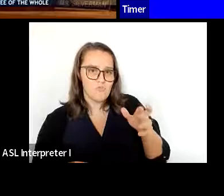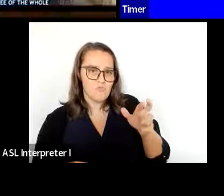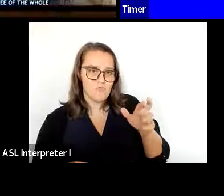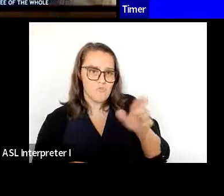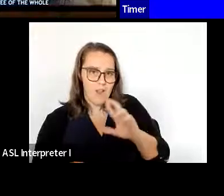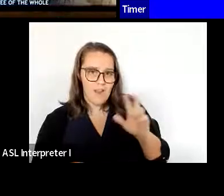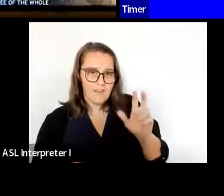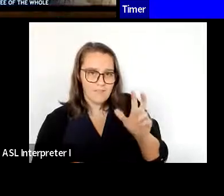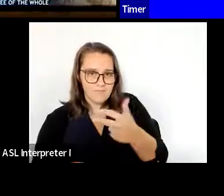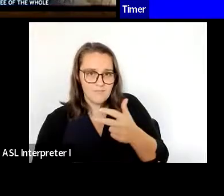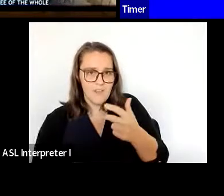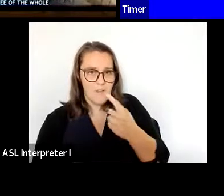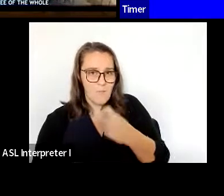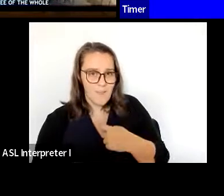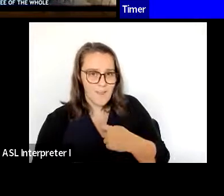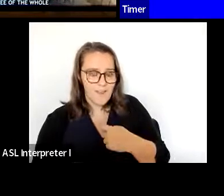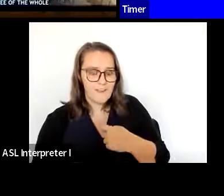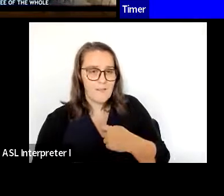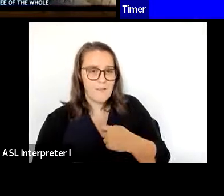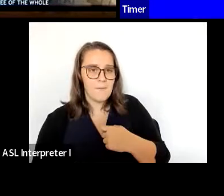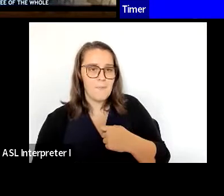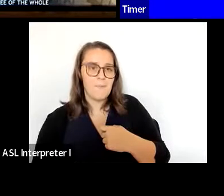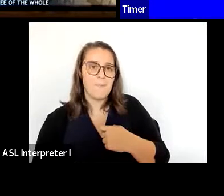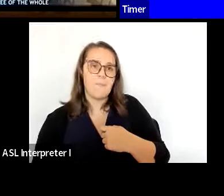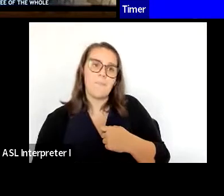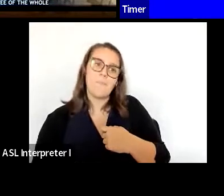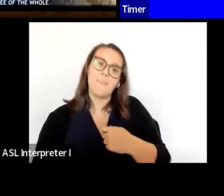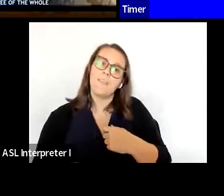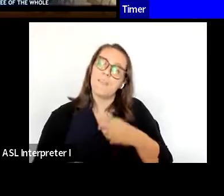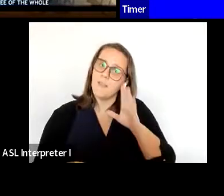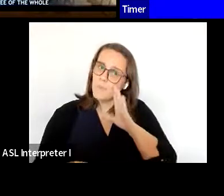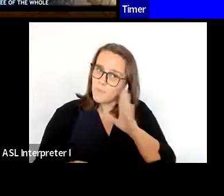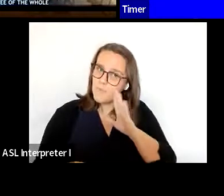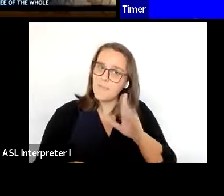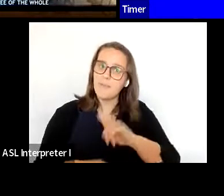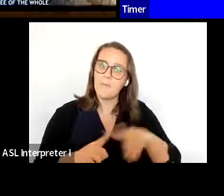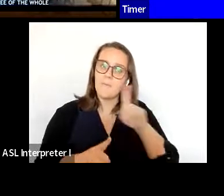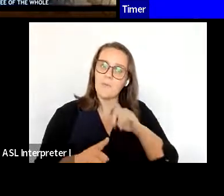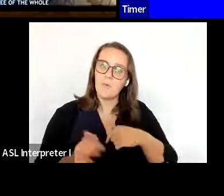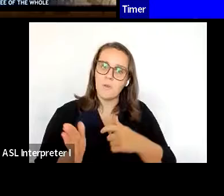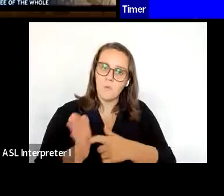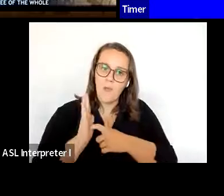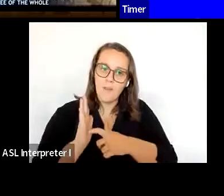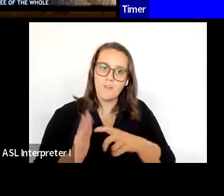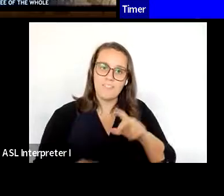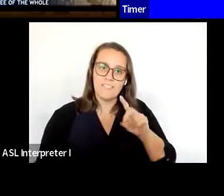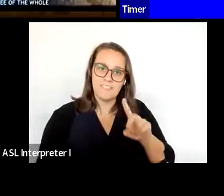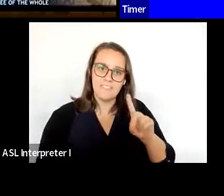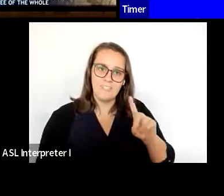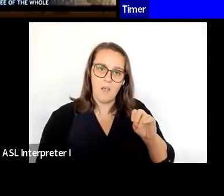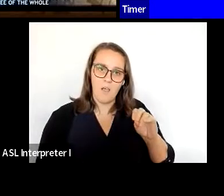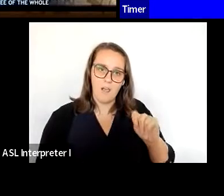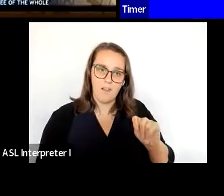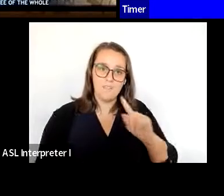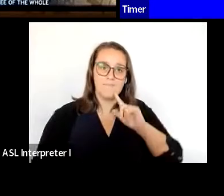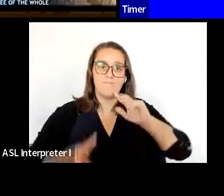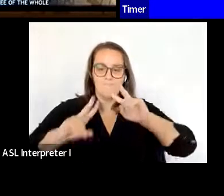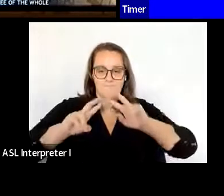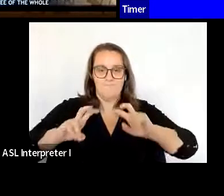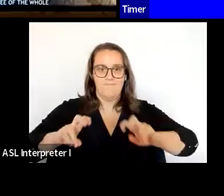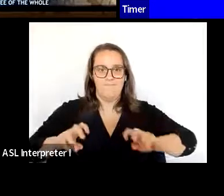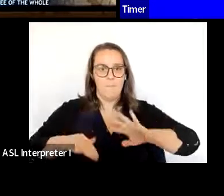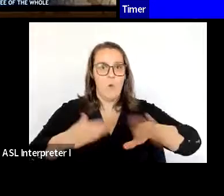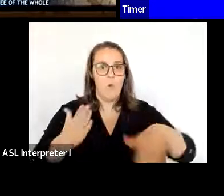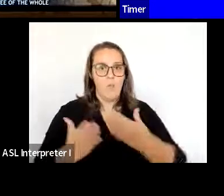It will be, but what it requires is that DDOT look at all of the intersections. It